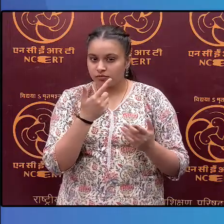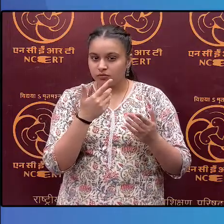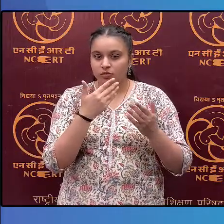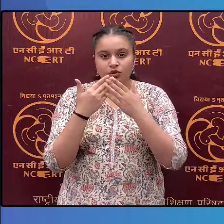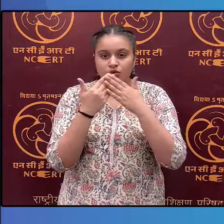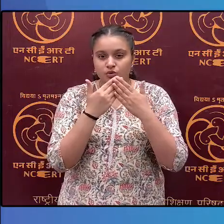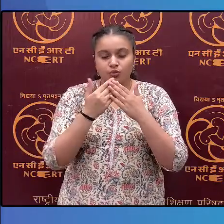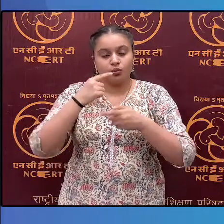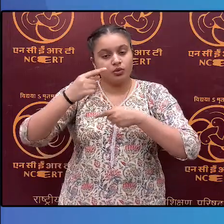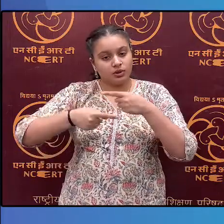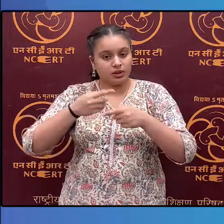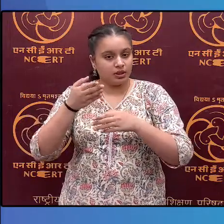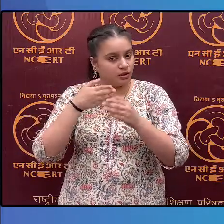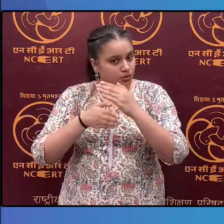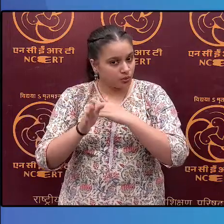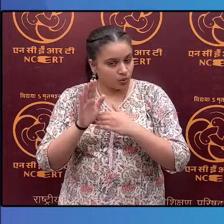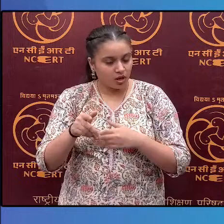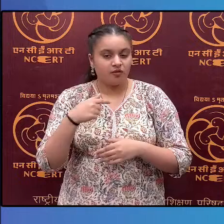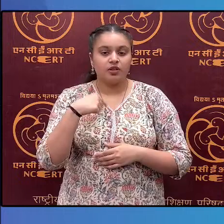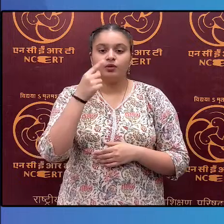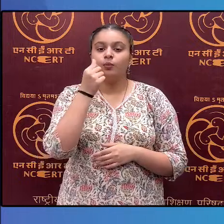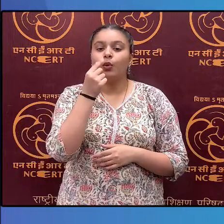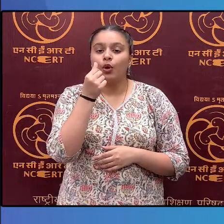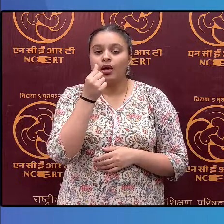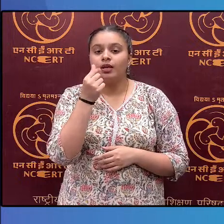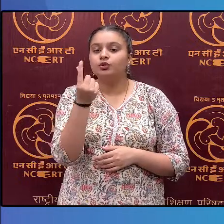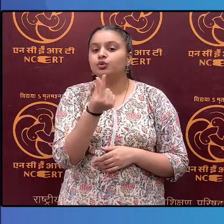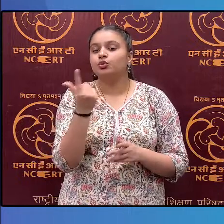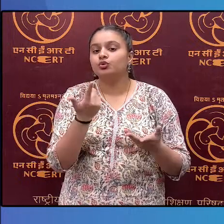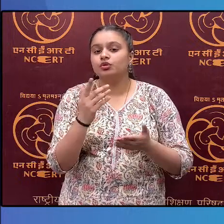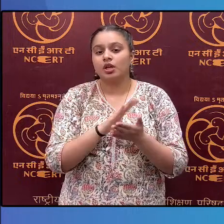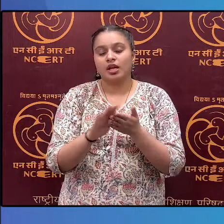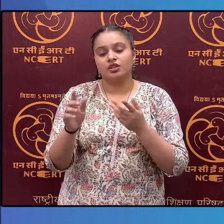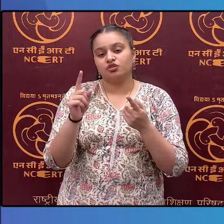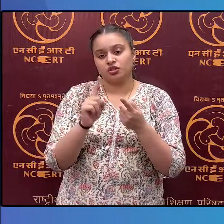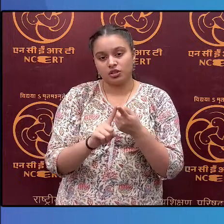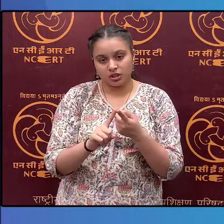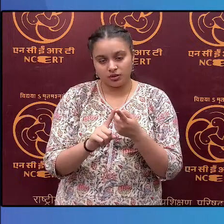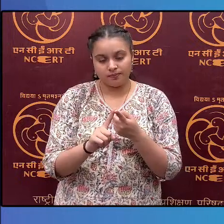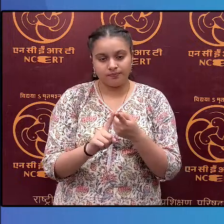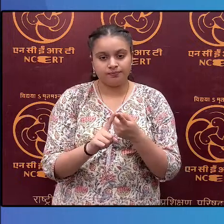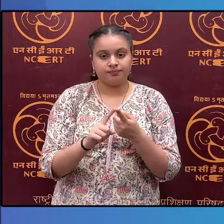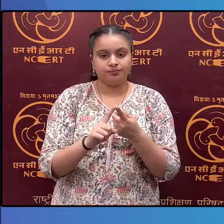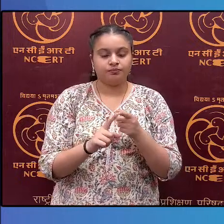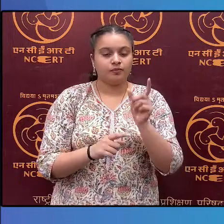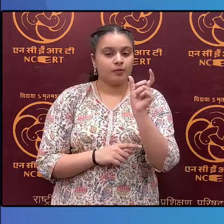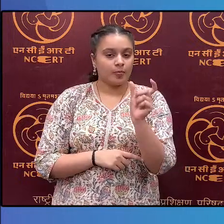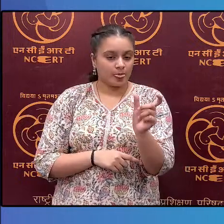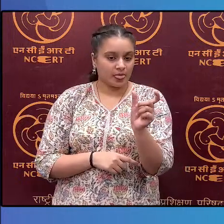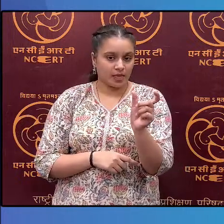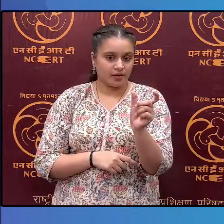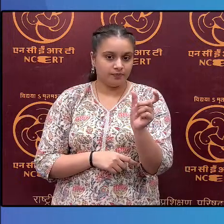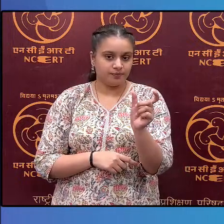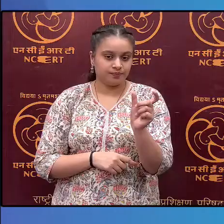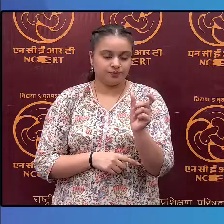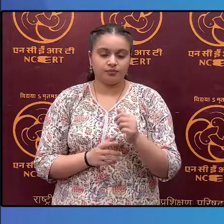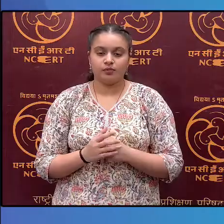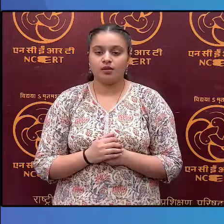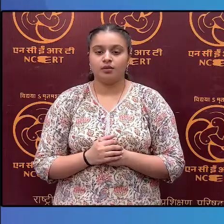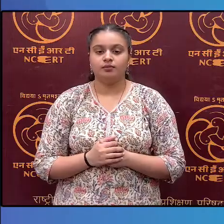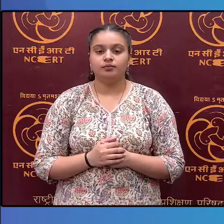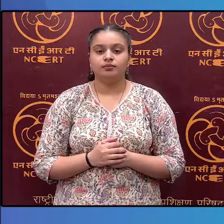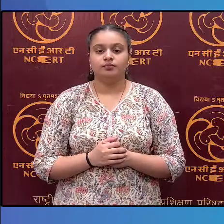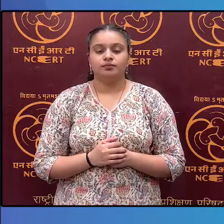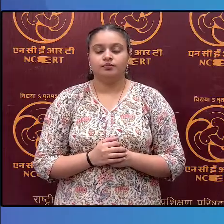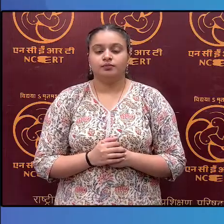a boy's name. Yes, it's a boy name. And then in the next fill in the blanks, we have to fill either